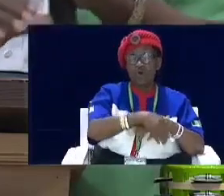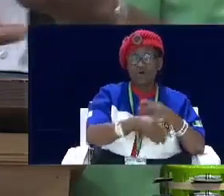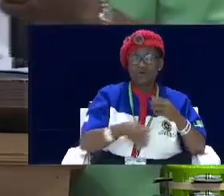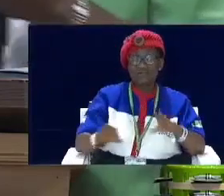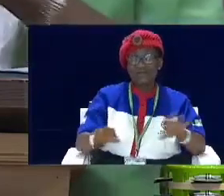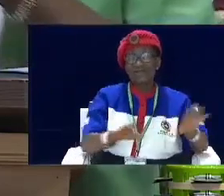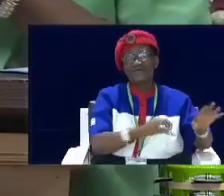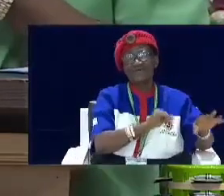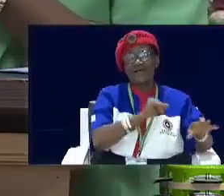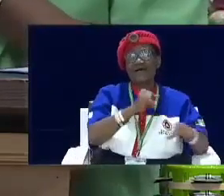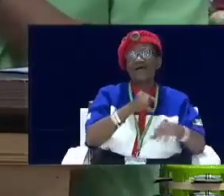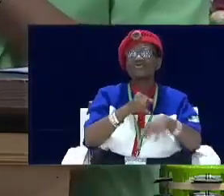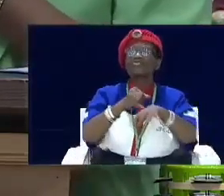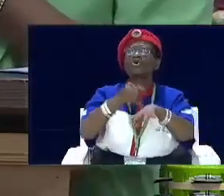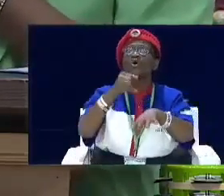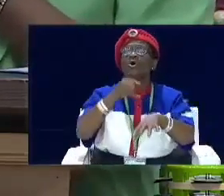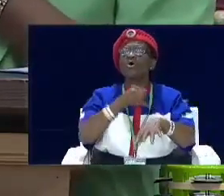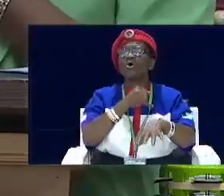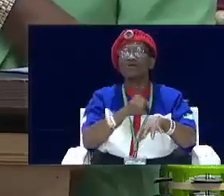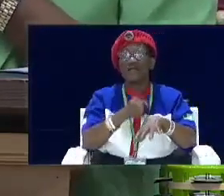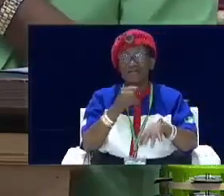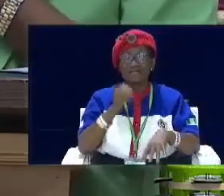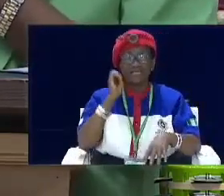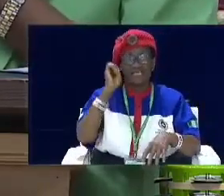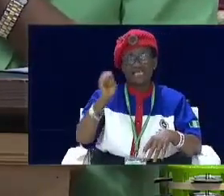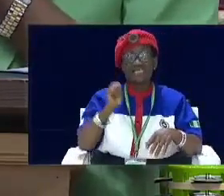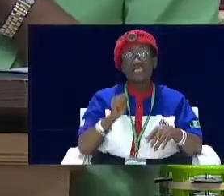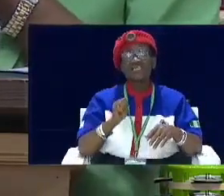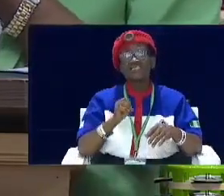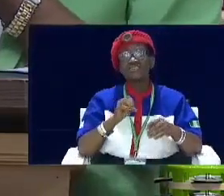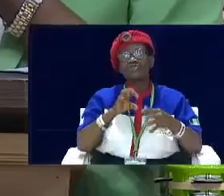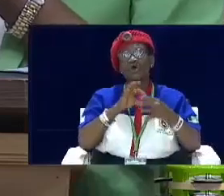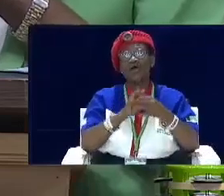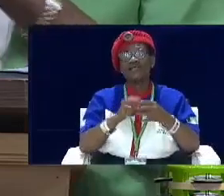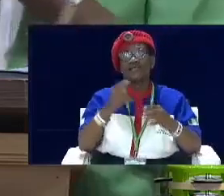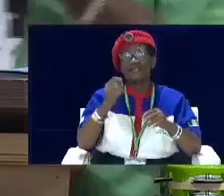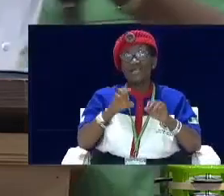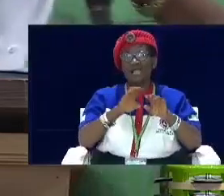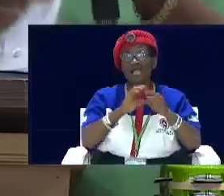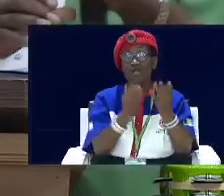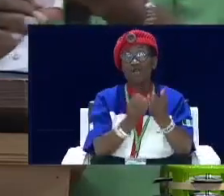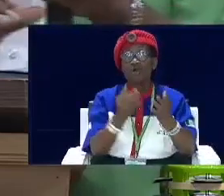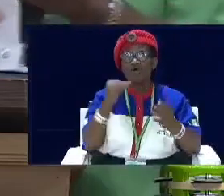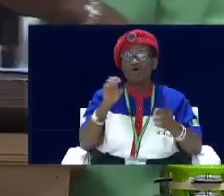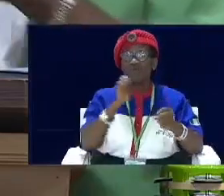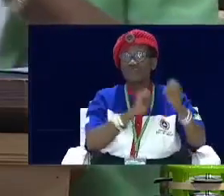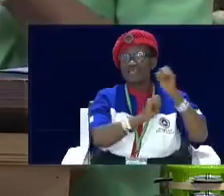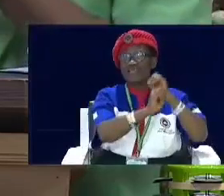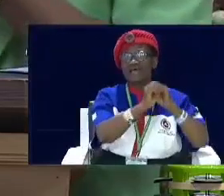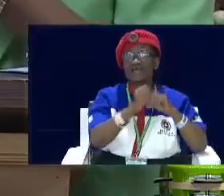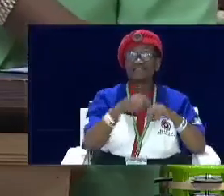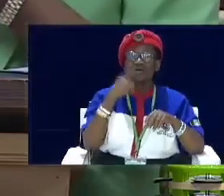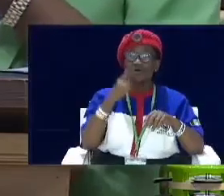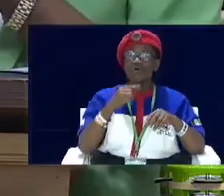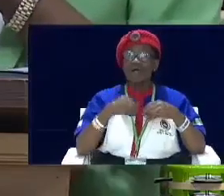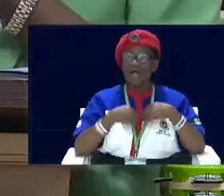He joined the club of Elijah. O darapọ mọ ẹgbẹ awọn Elijah. Who has also